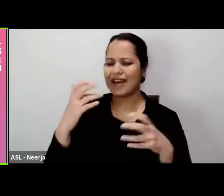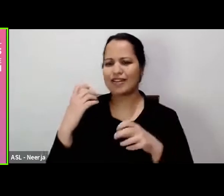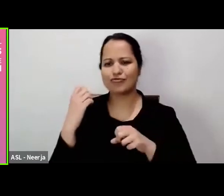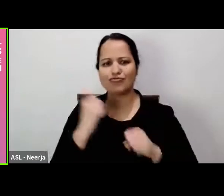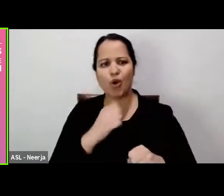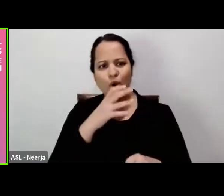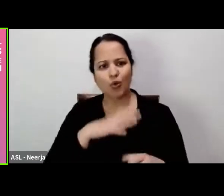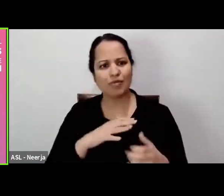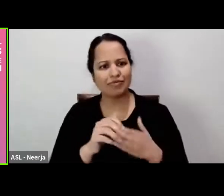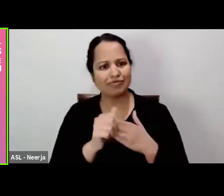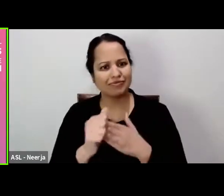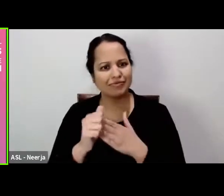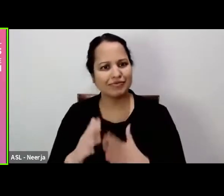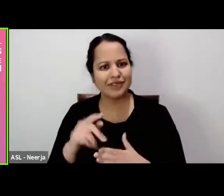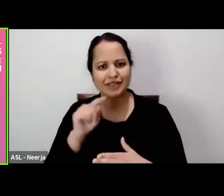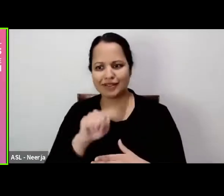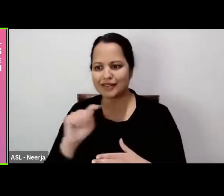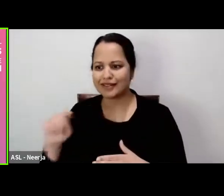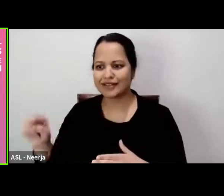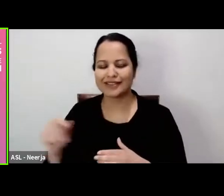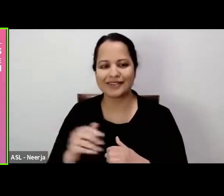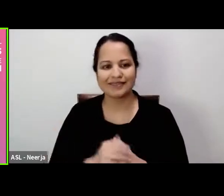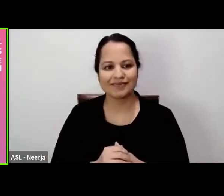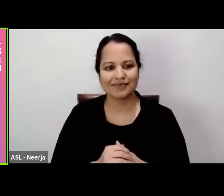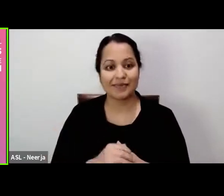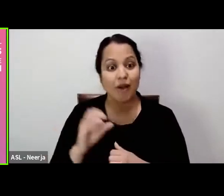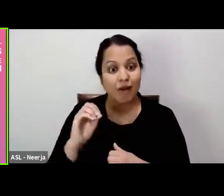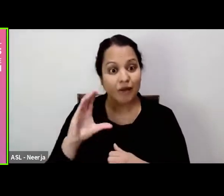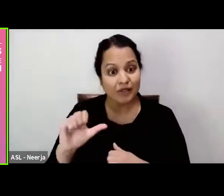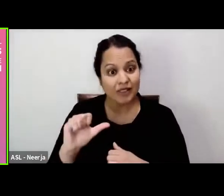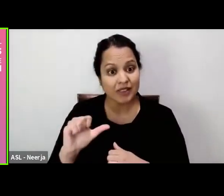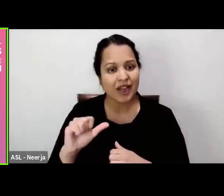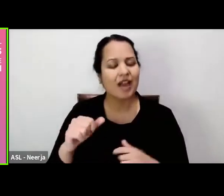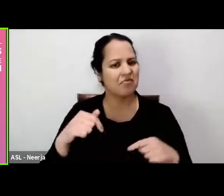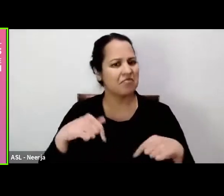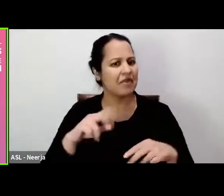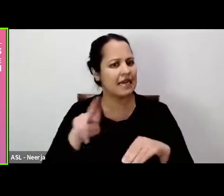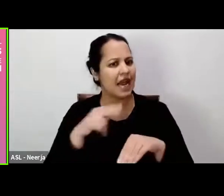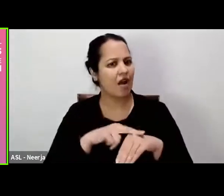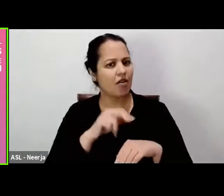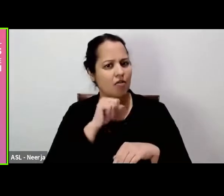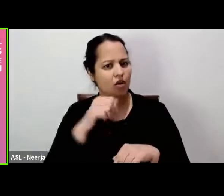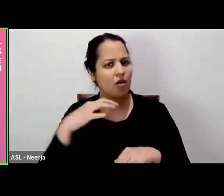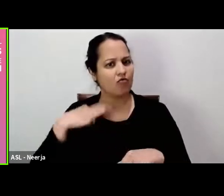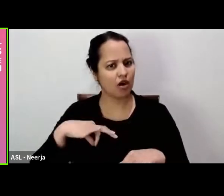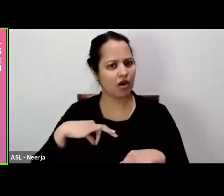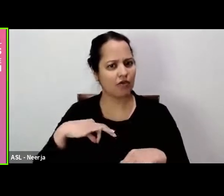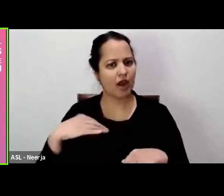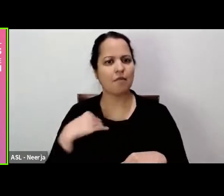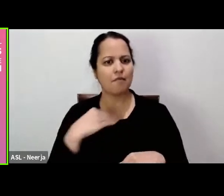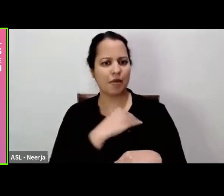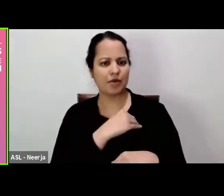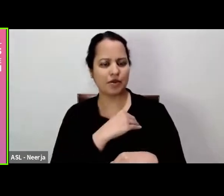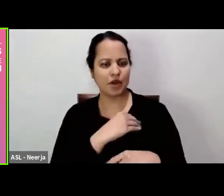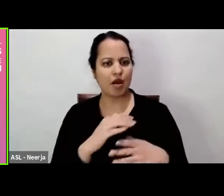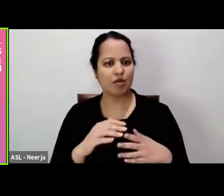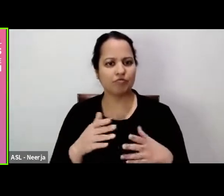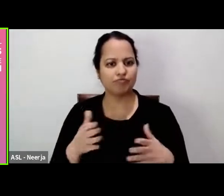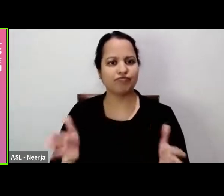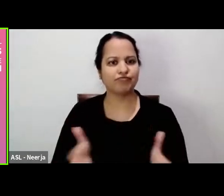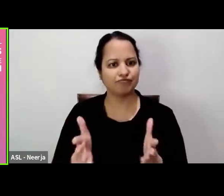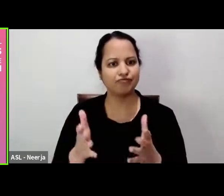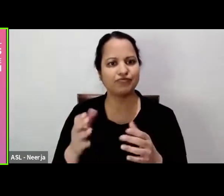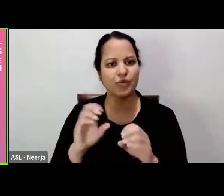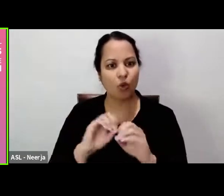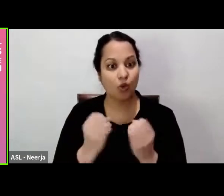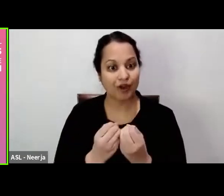leaders. OCA is a national nonprofit, membership-driven organization based in